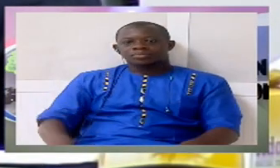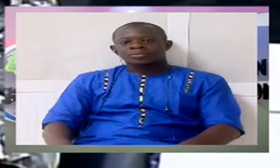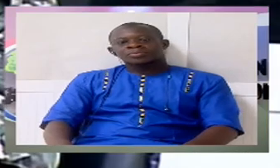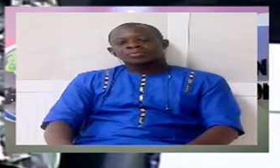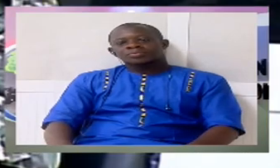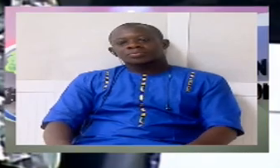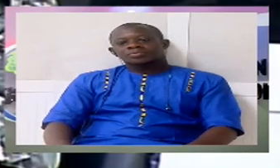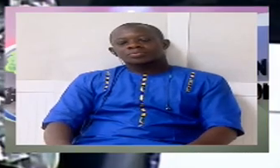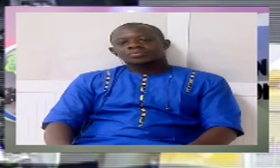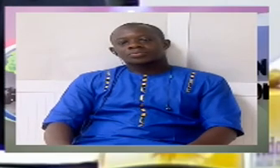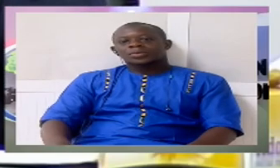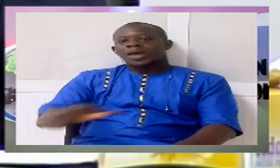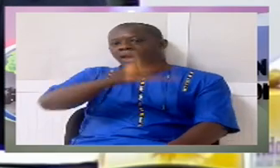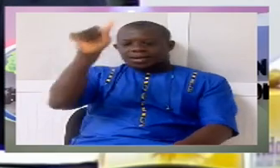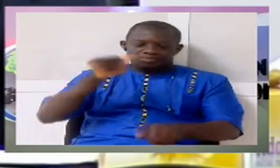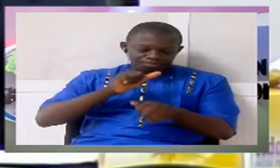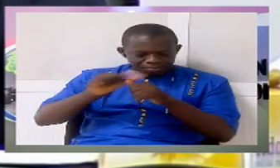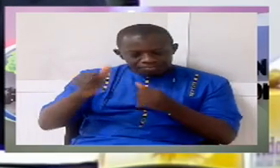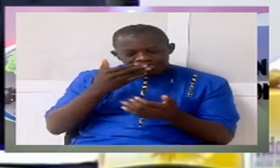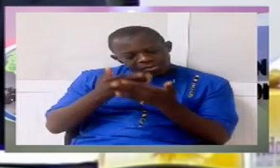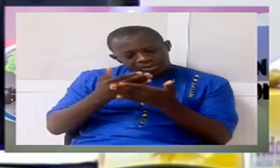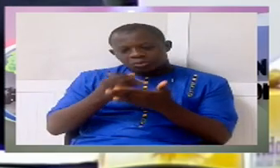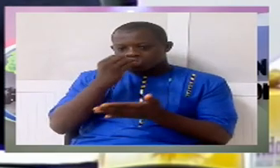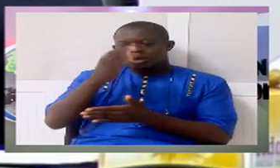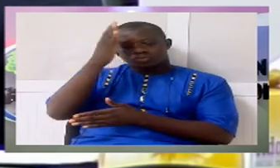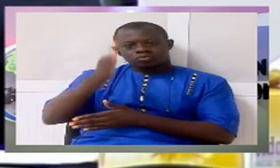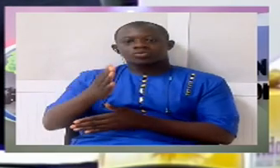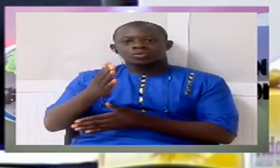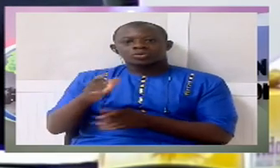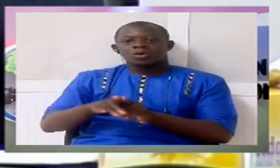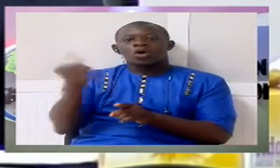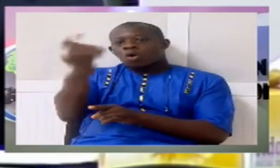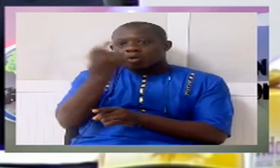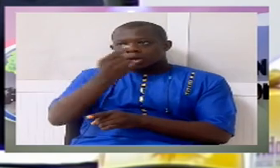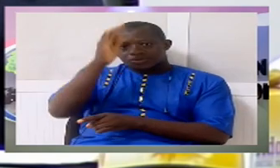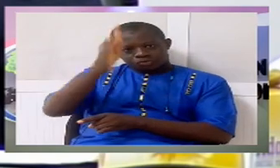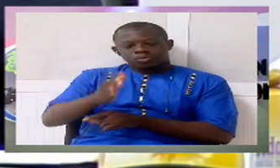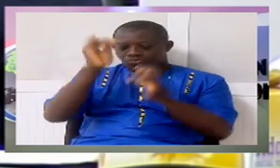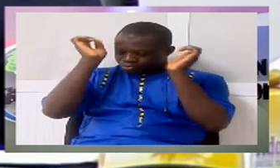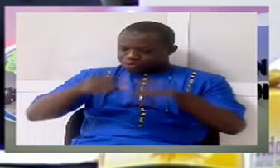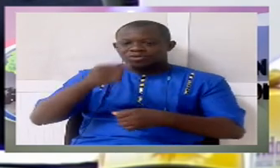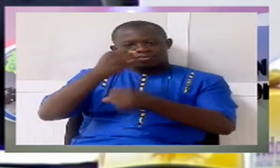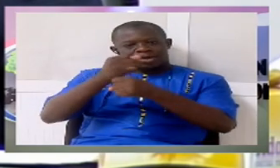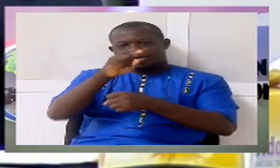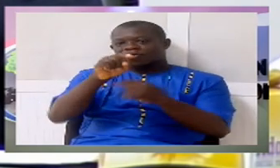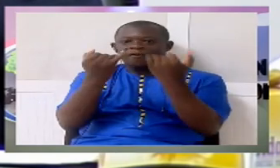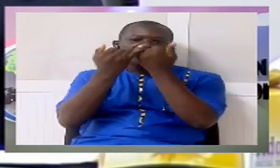happened. And speak the truth. It's only the truth that shall set you